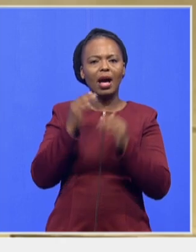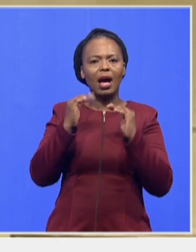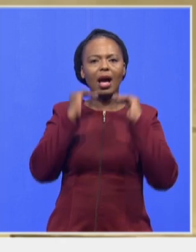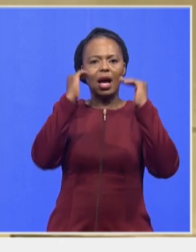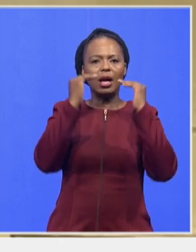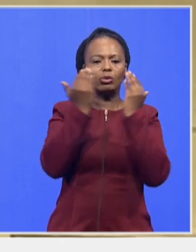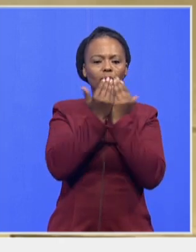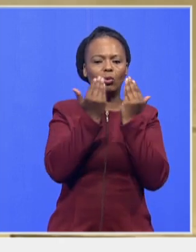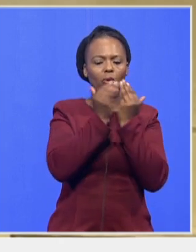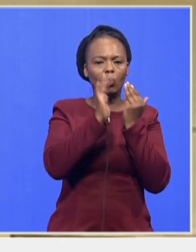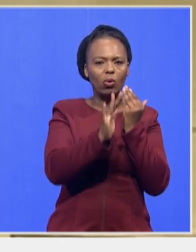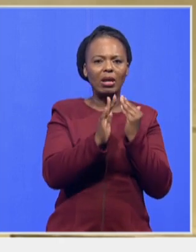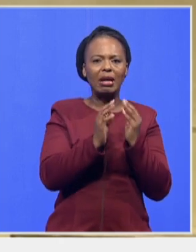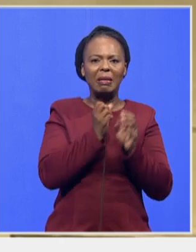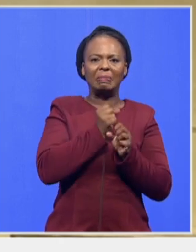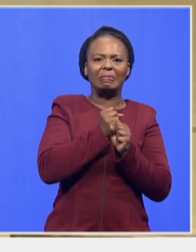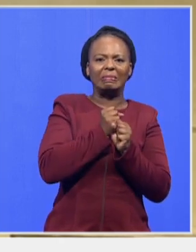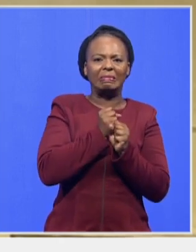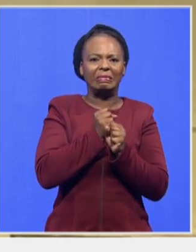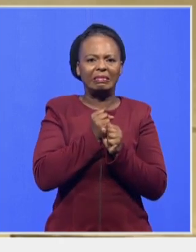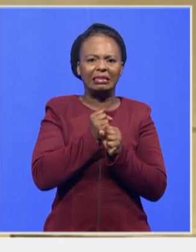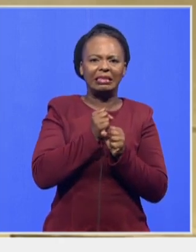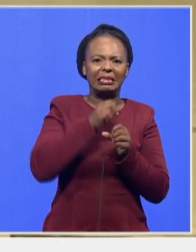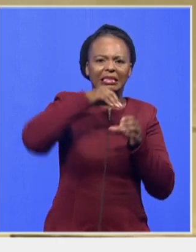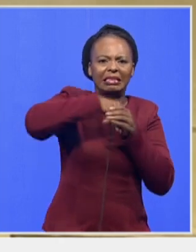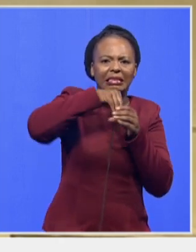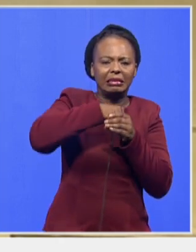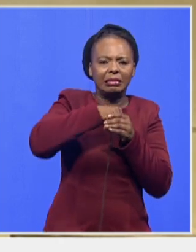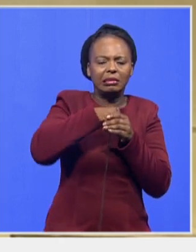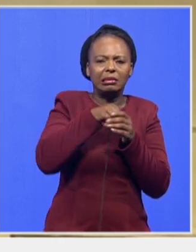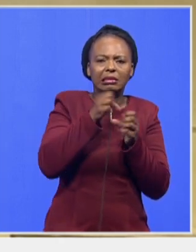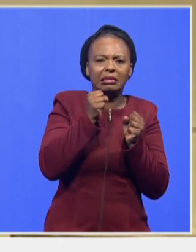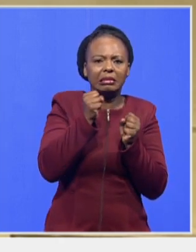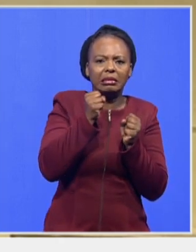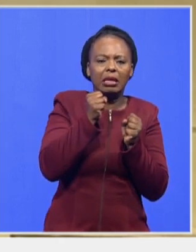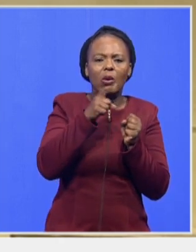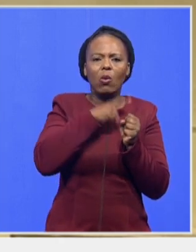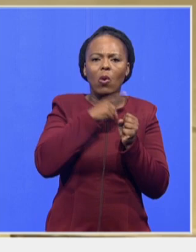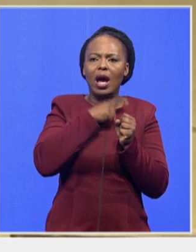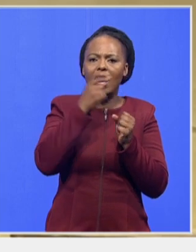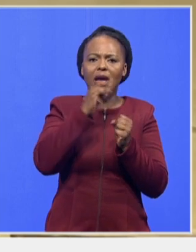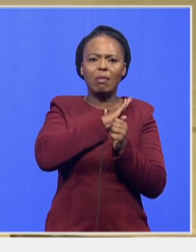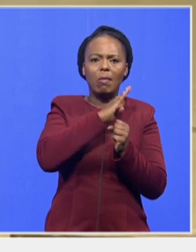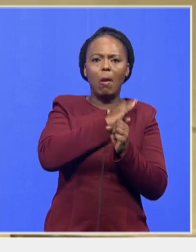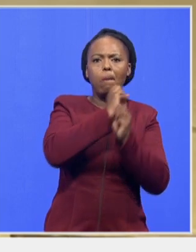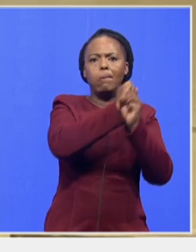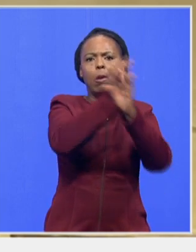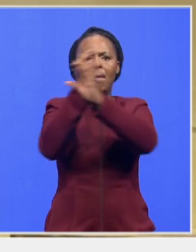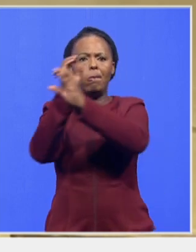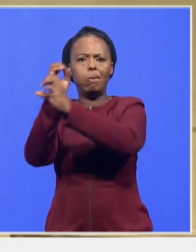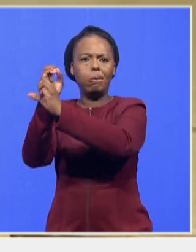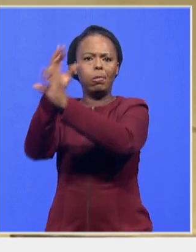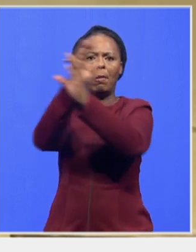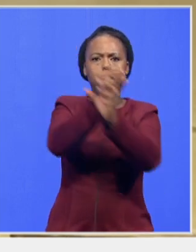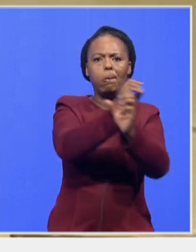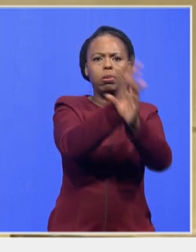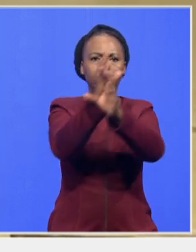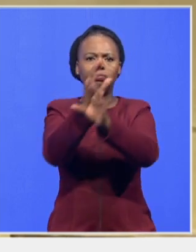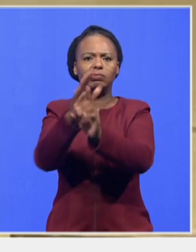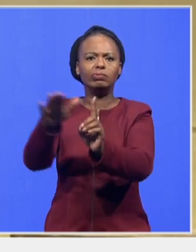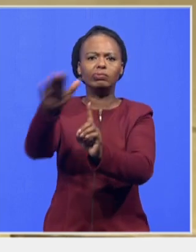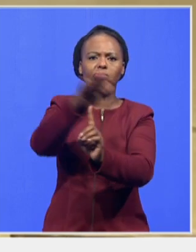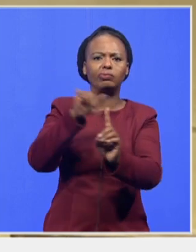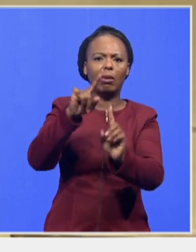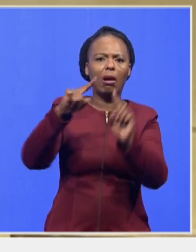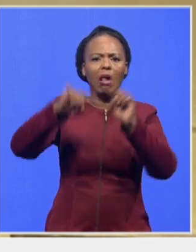were trapped in the middle of the fire between RSF and the military, because the school is located